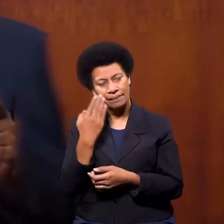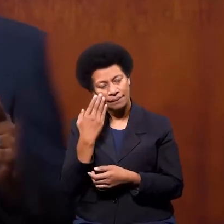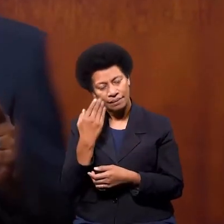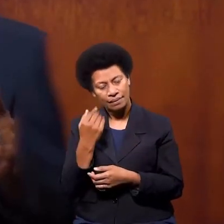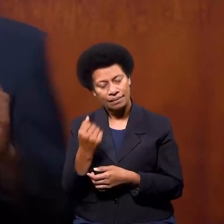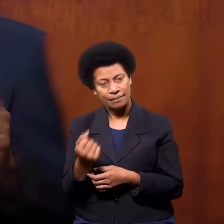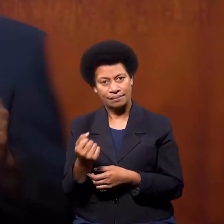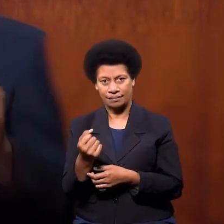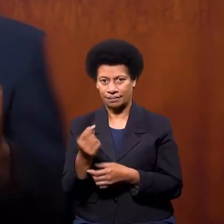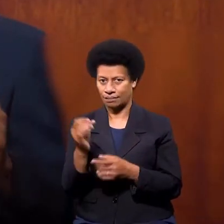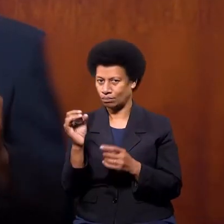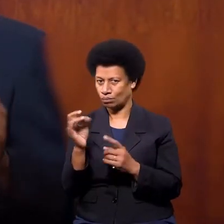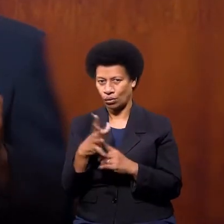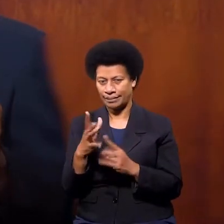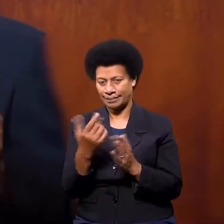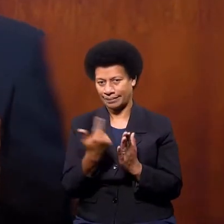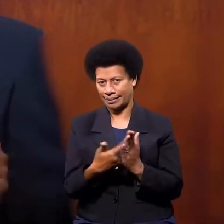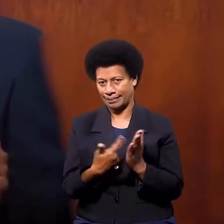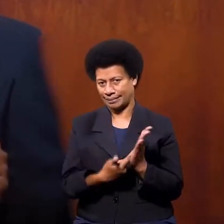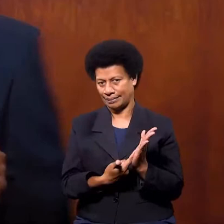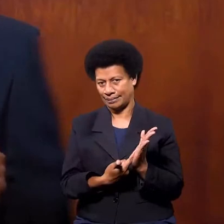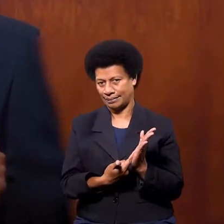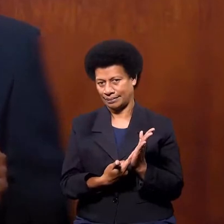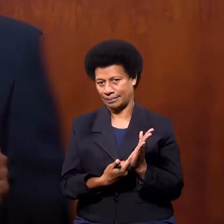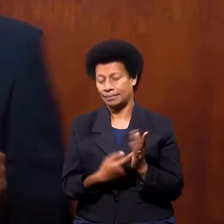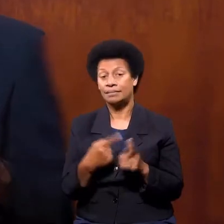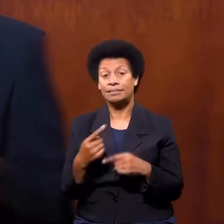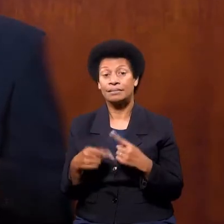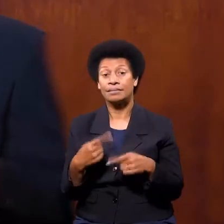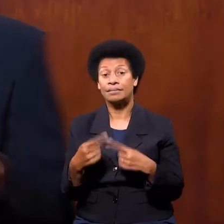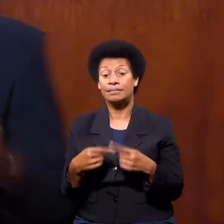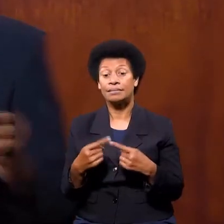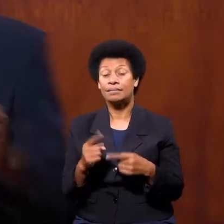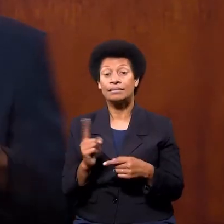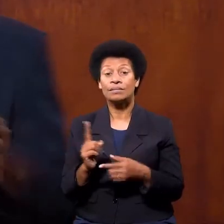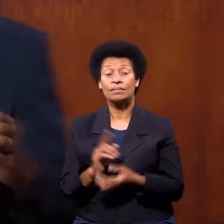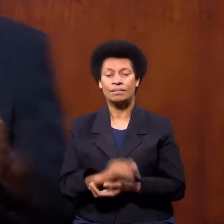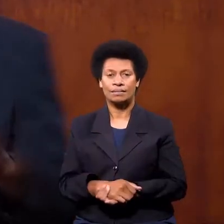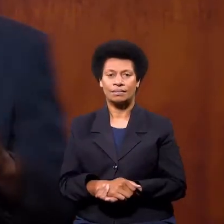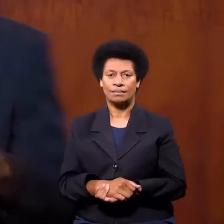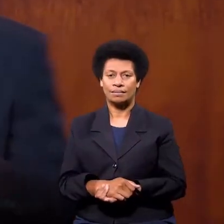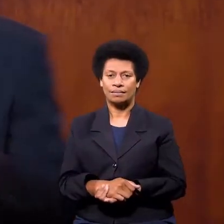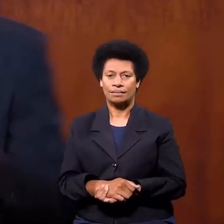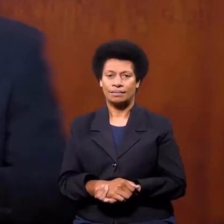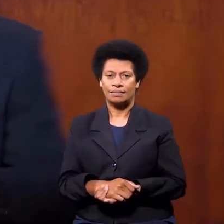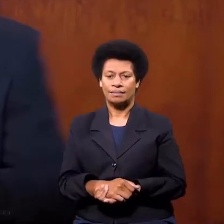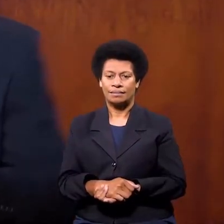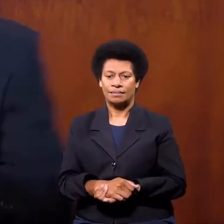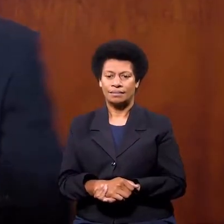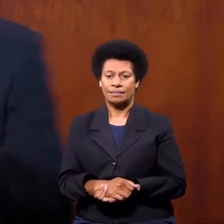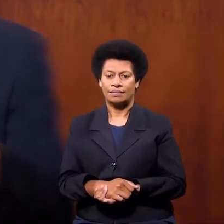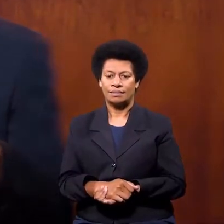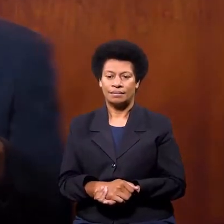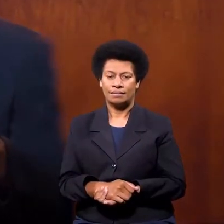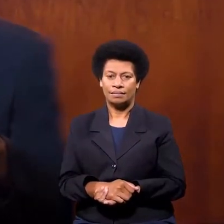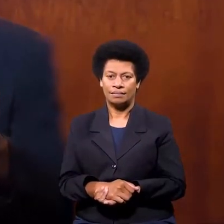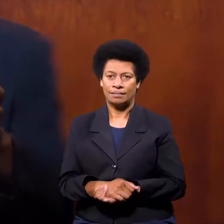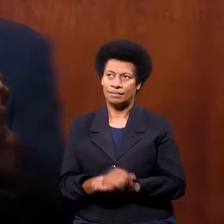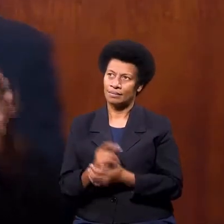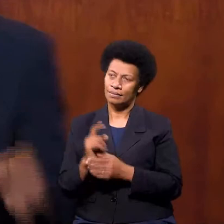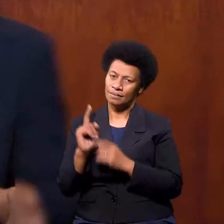you will find two very important lessons, okay, about, you know, being standing right, or in terms